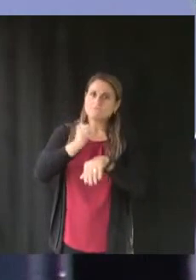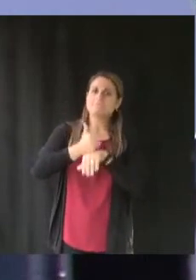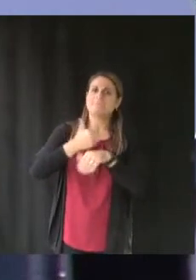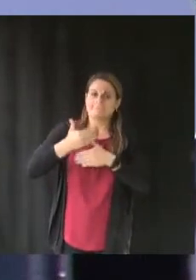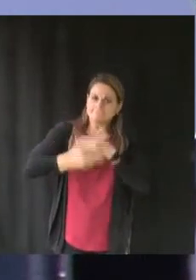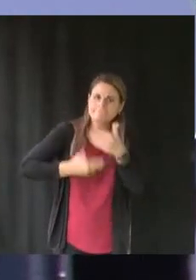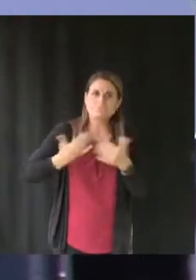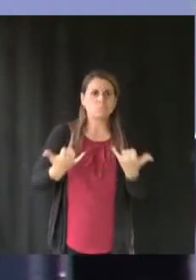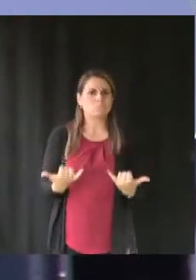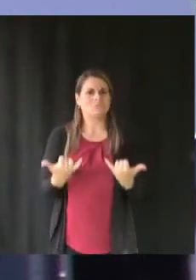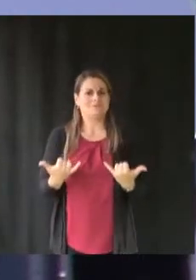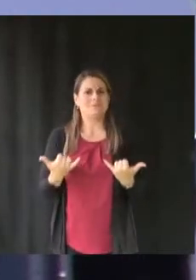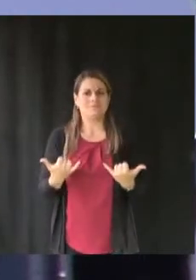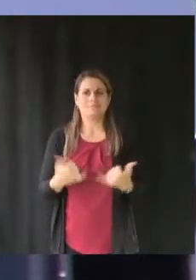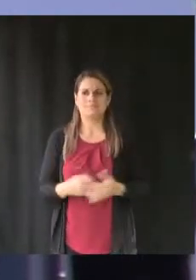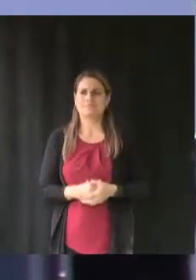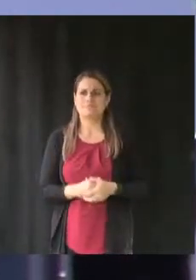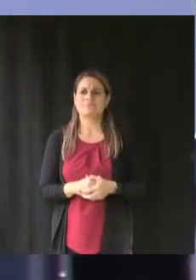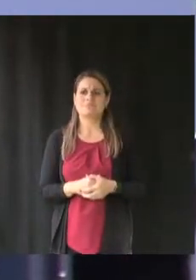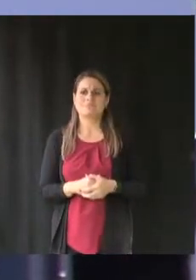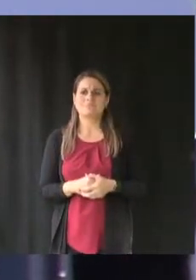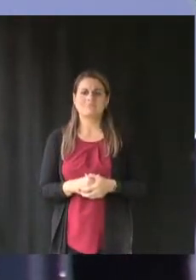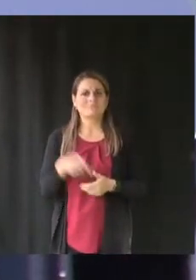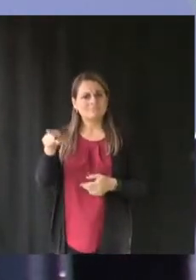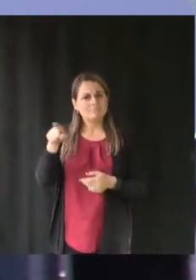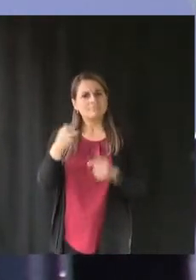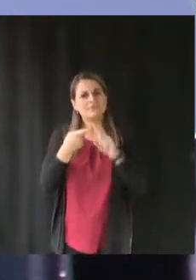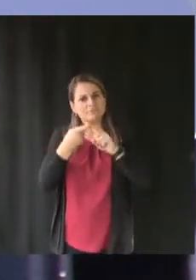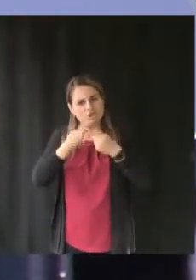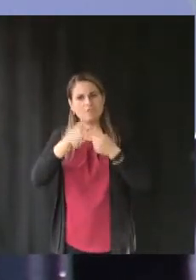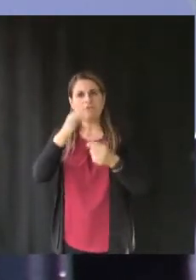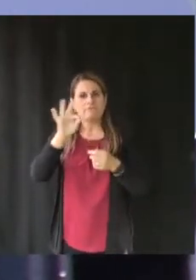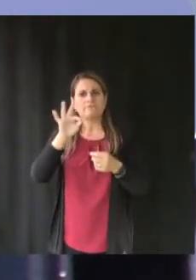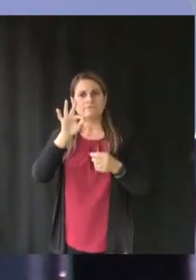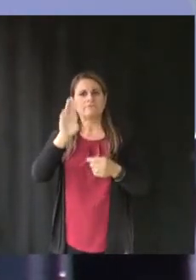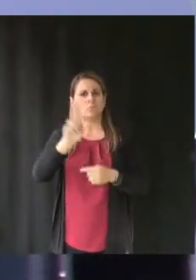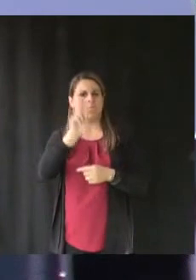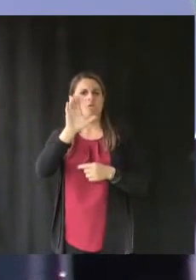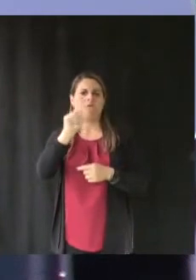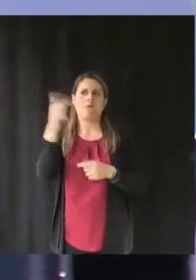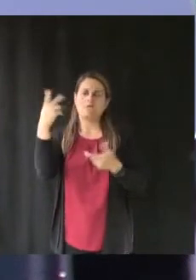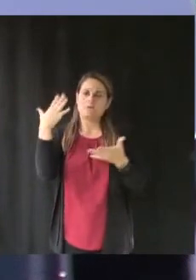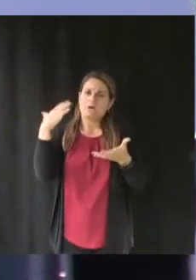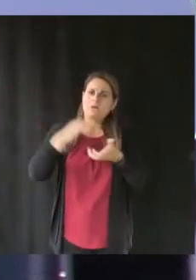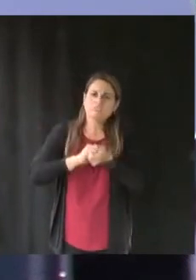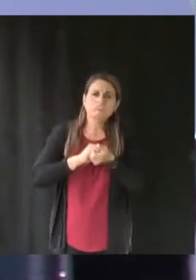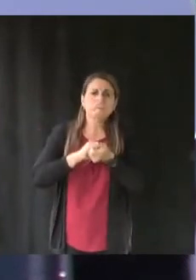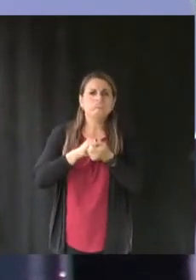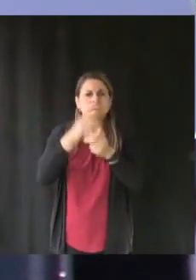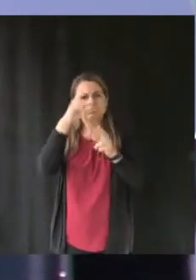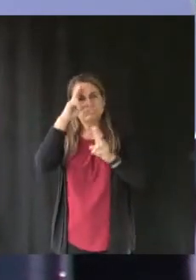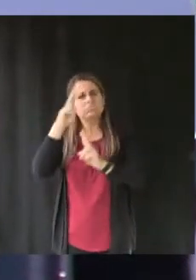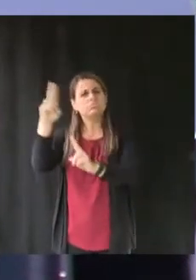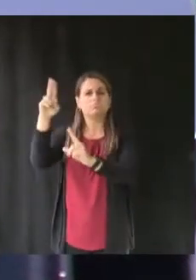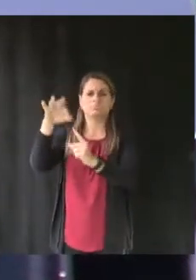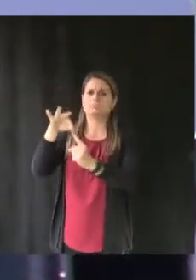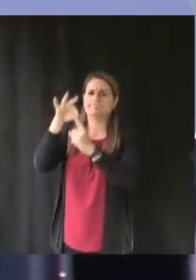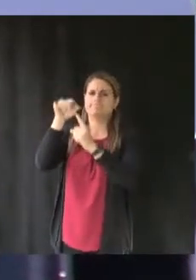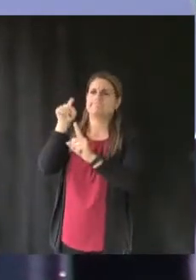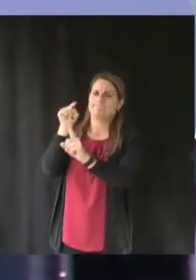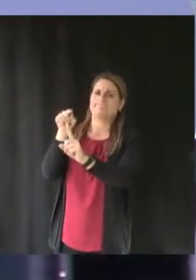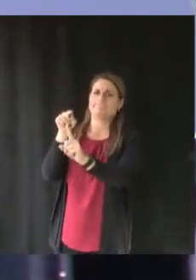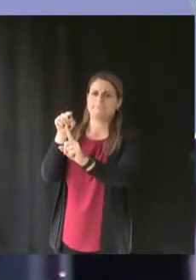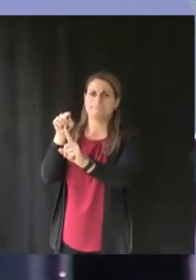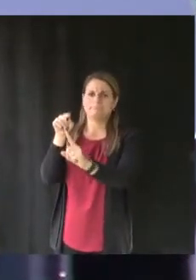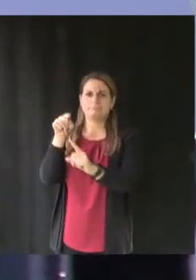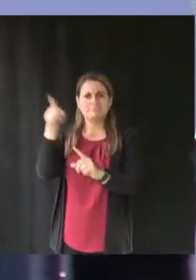and steadfast friend of UConn for decades and has played a key role in supporting UConn's premier,